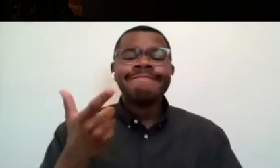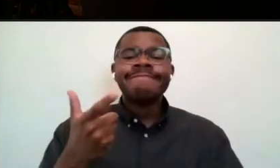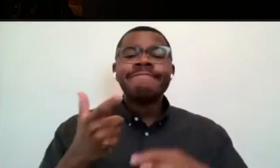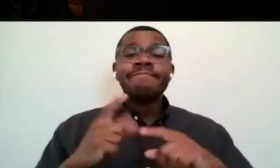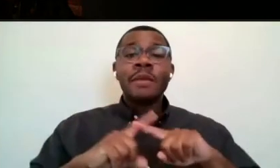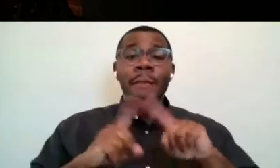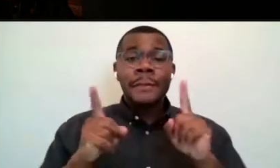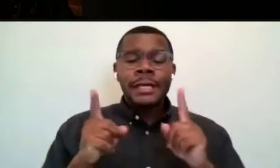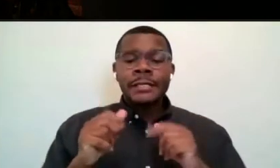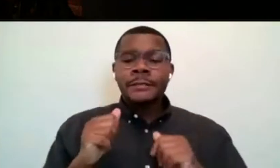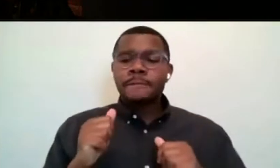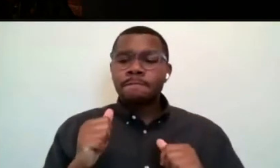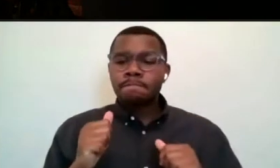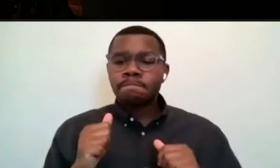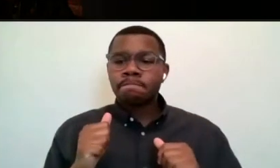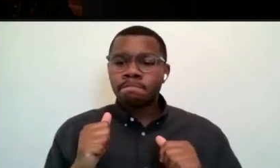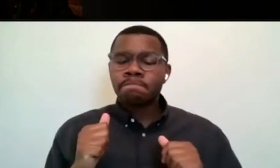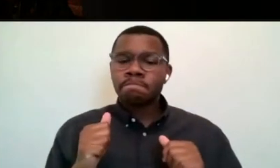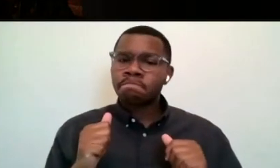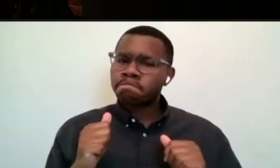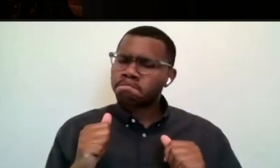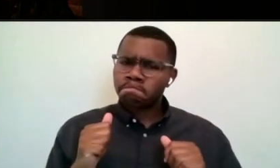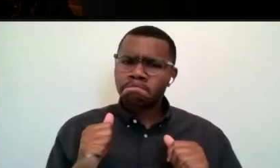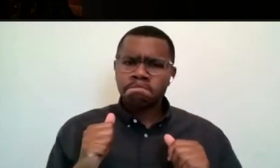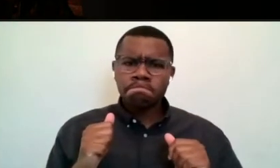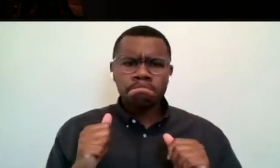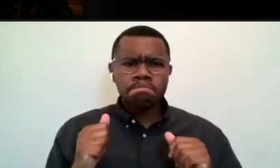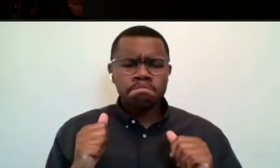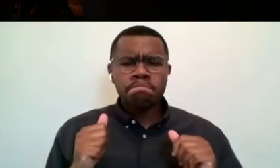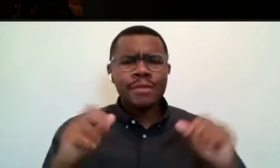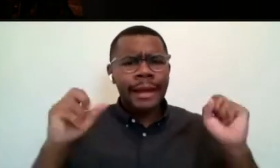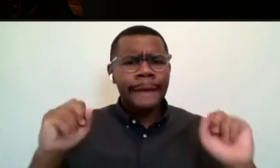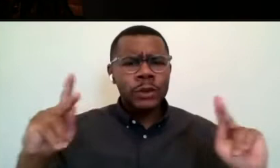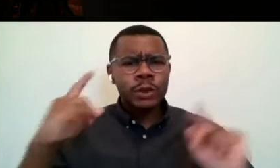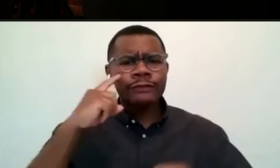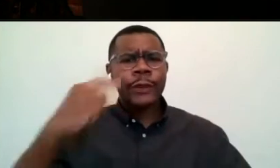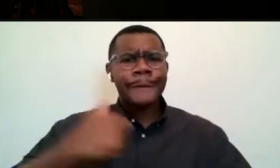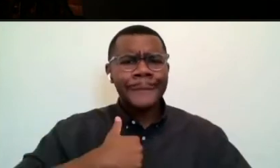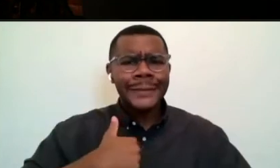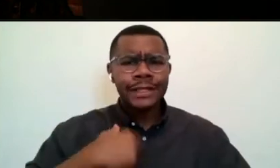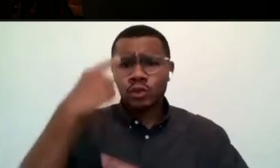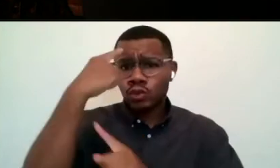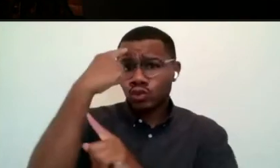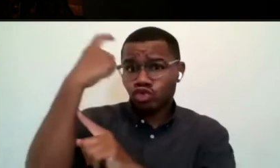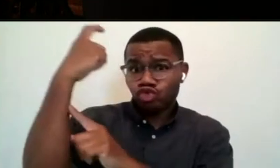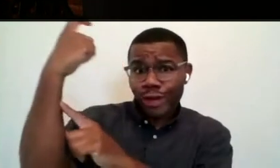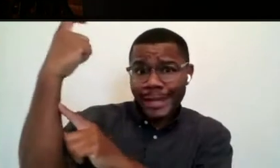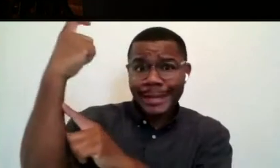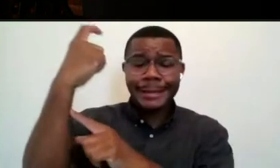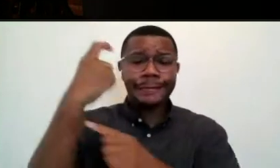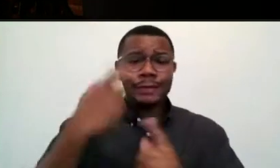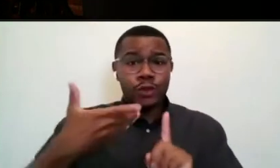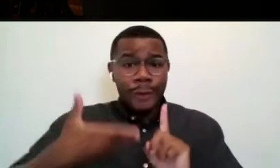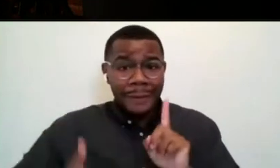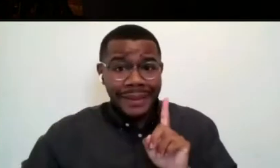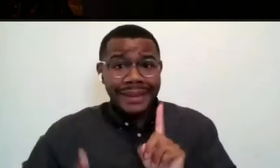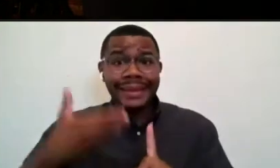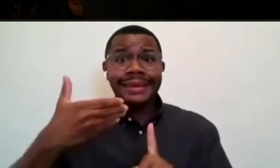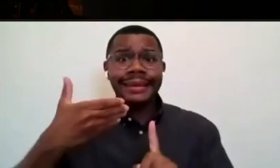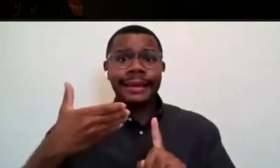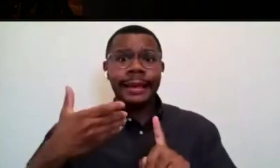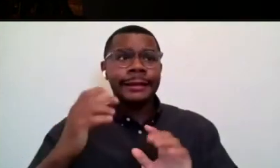But no, it is an opportunity to dream and to be and to explore. Speaking of dreams, I had a dream this